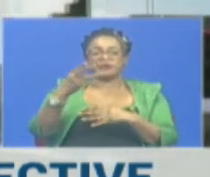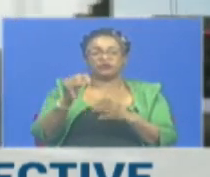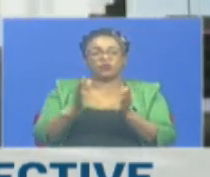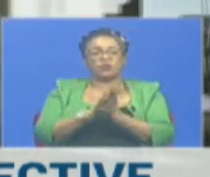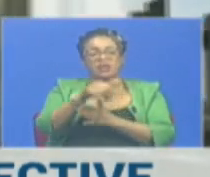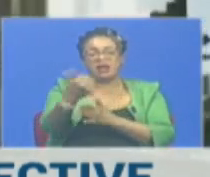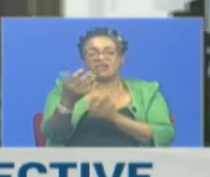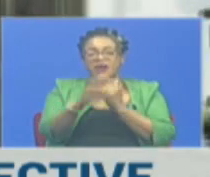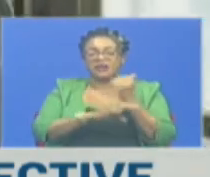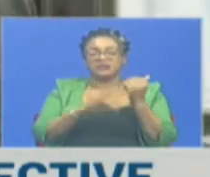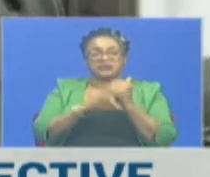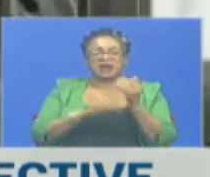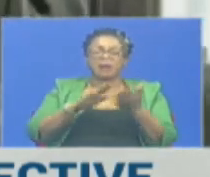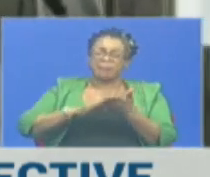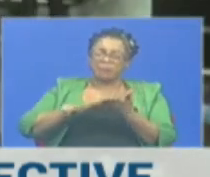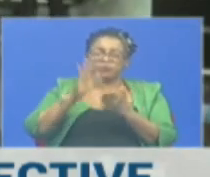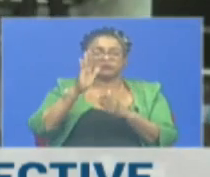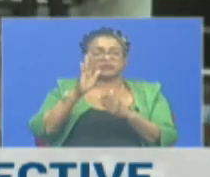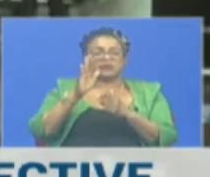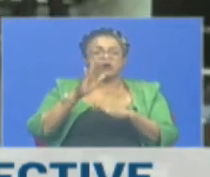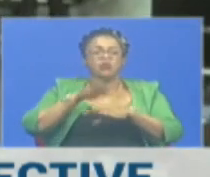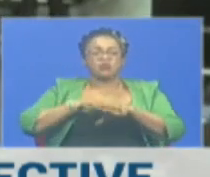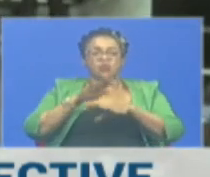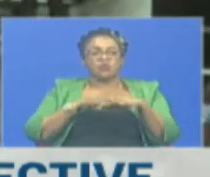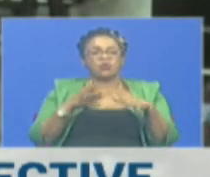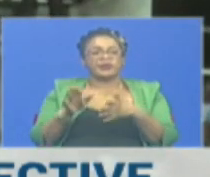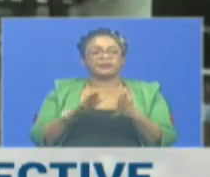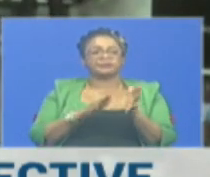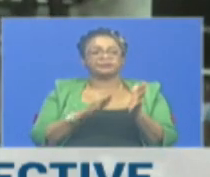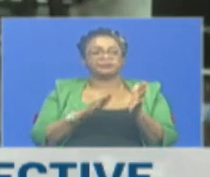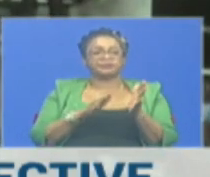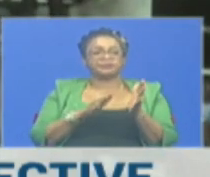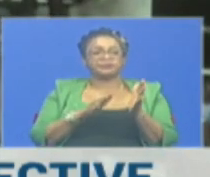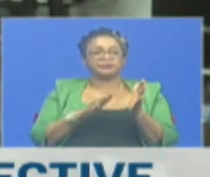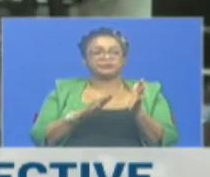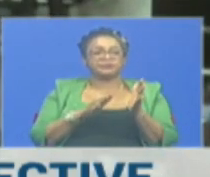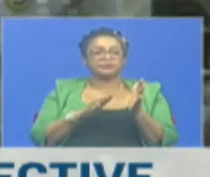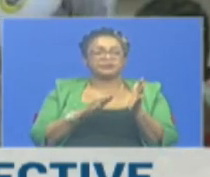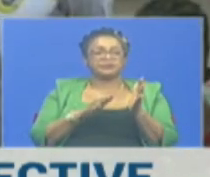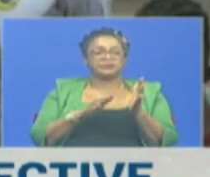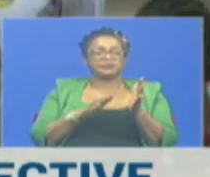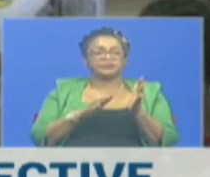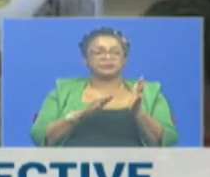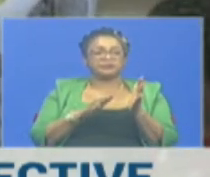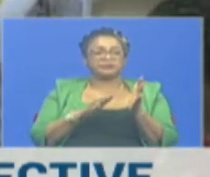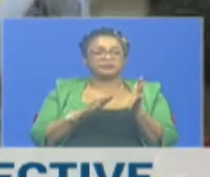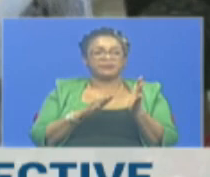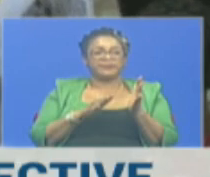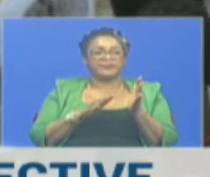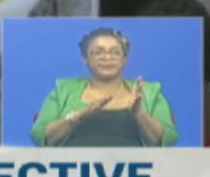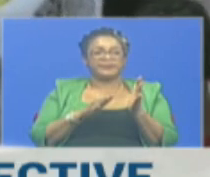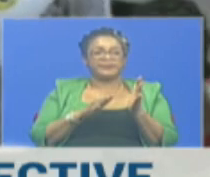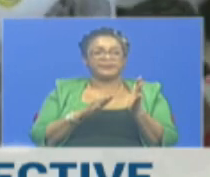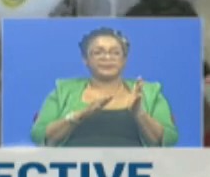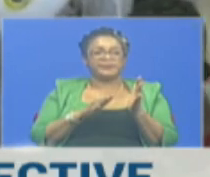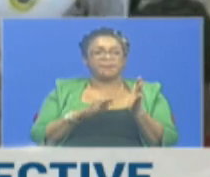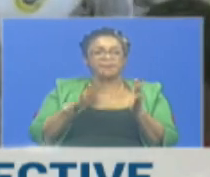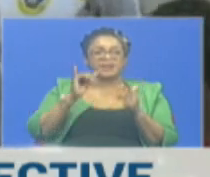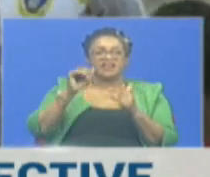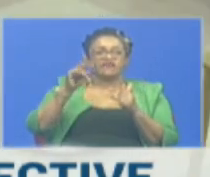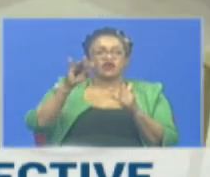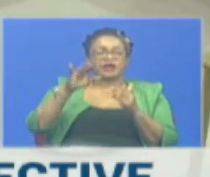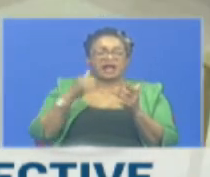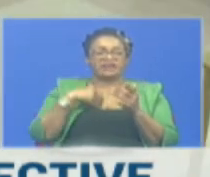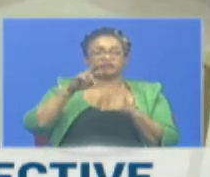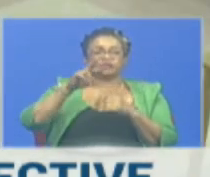countries in the most timely fashion. Ivory Coast has recorded